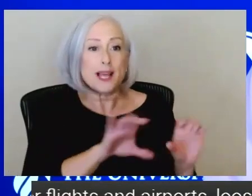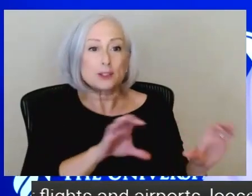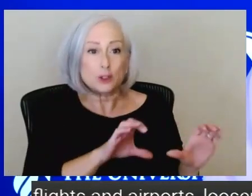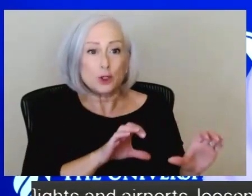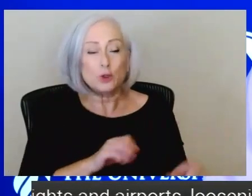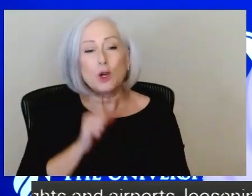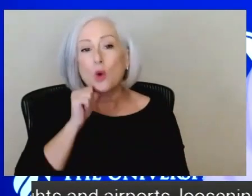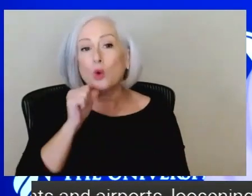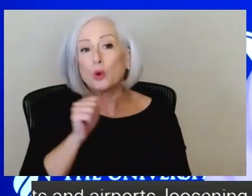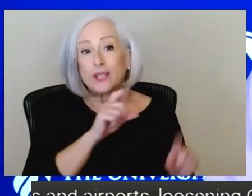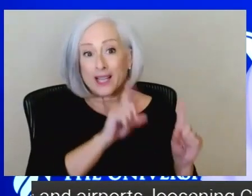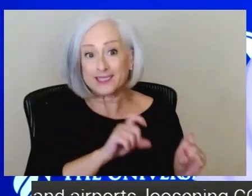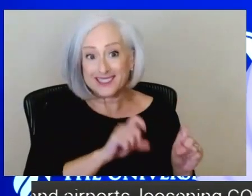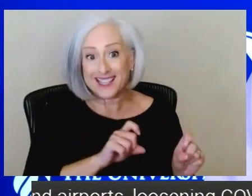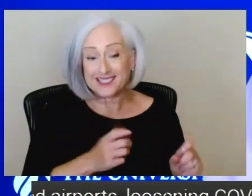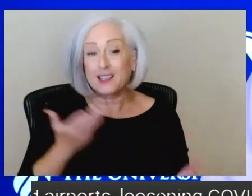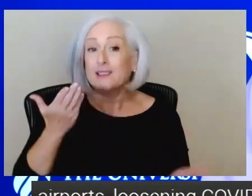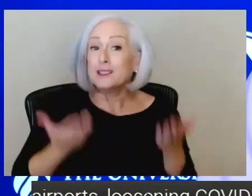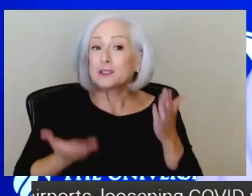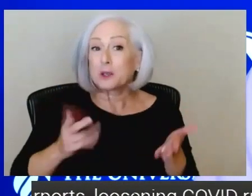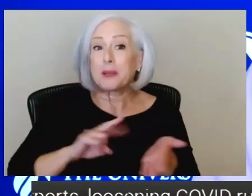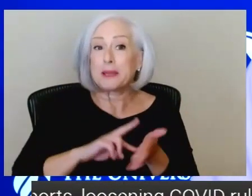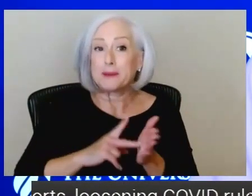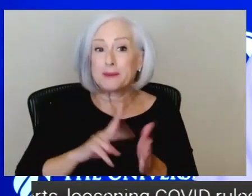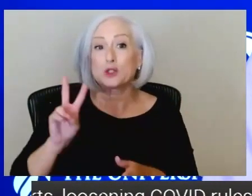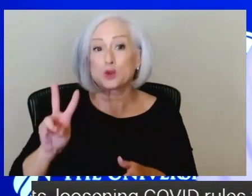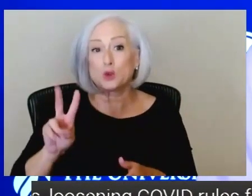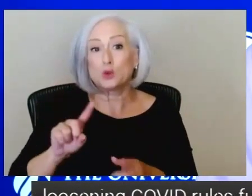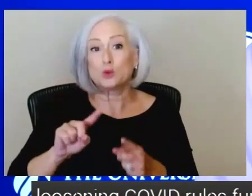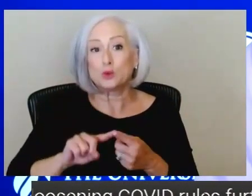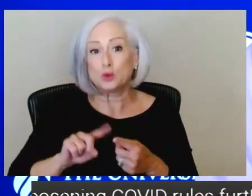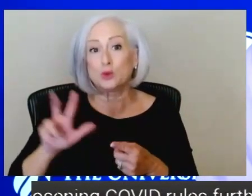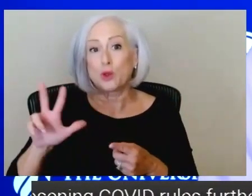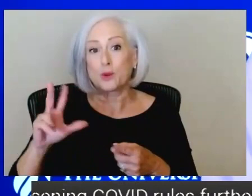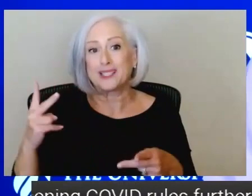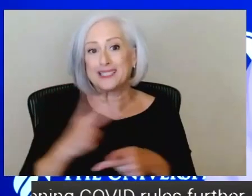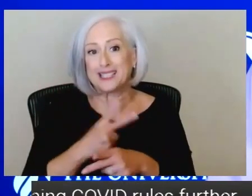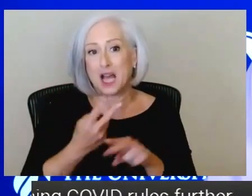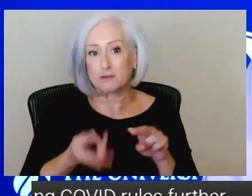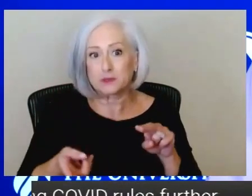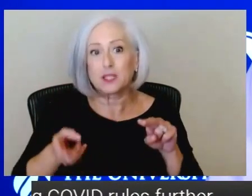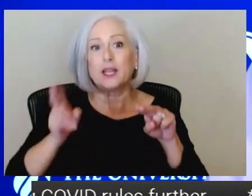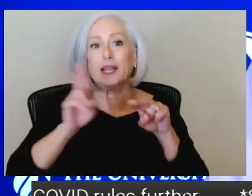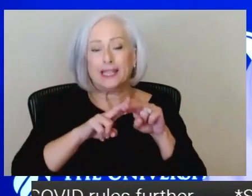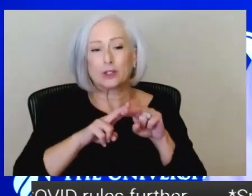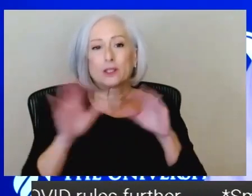times more of what the actual cases are, but we aren't seeing that rise in hospitalizations